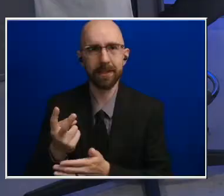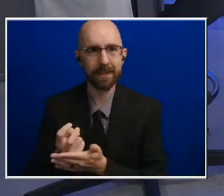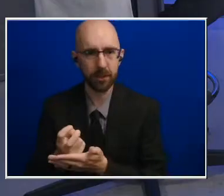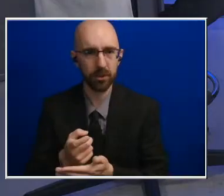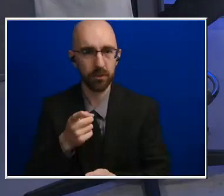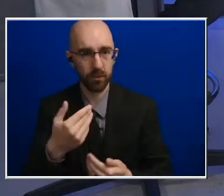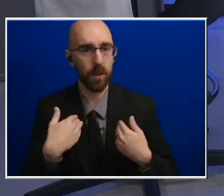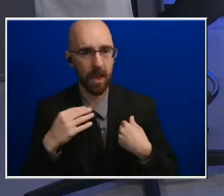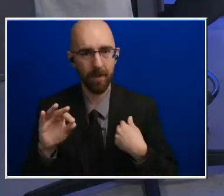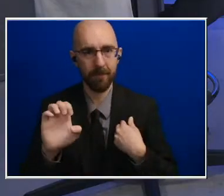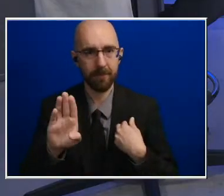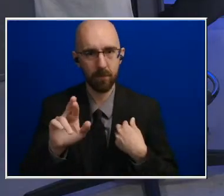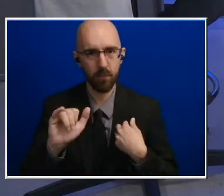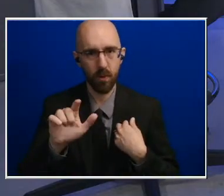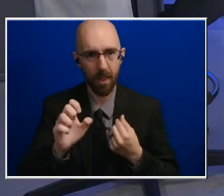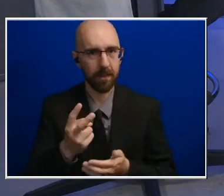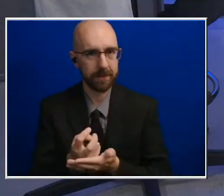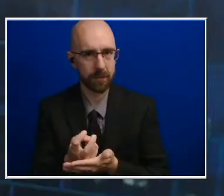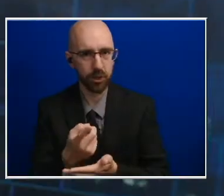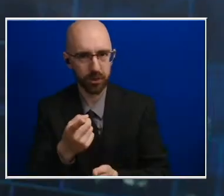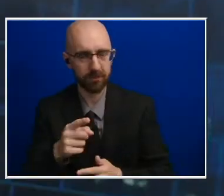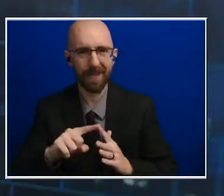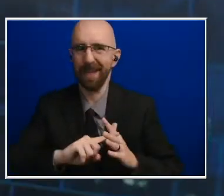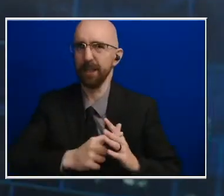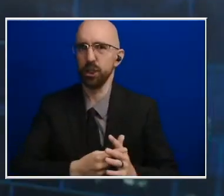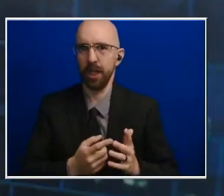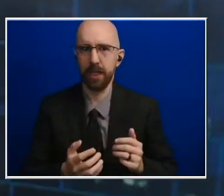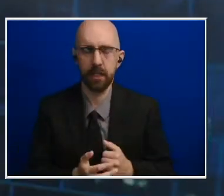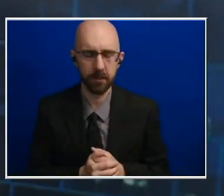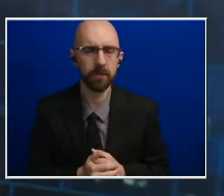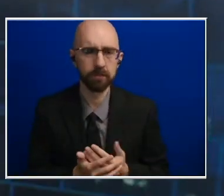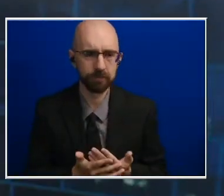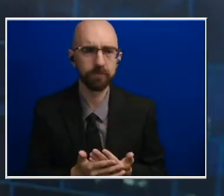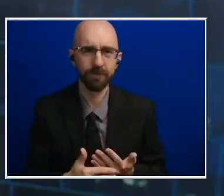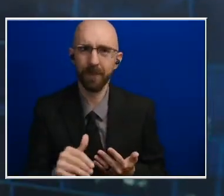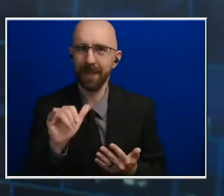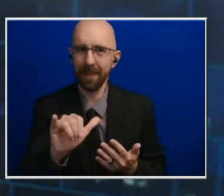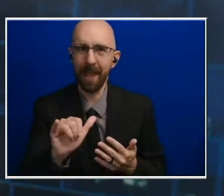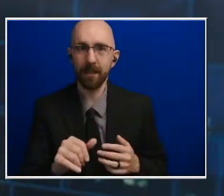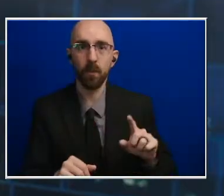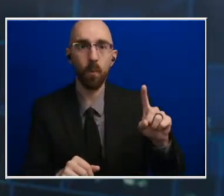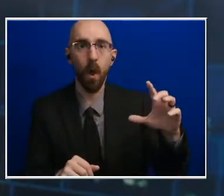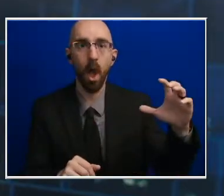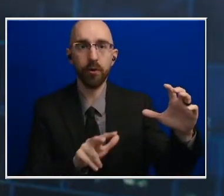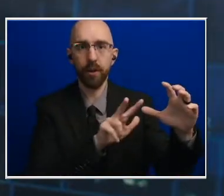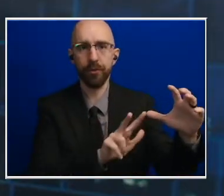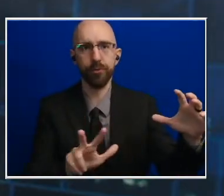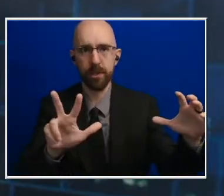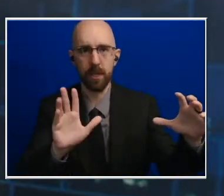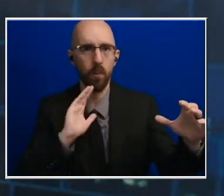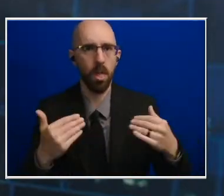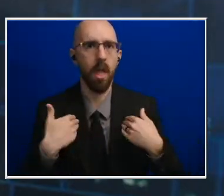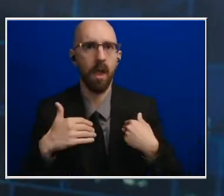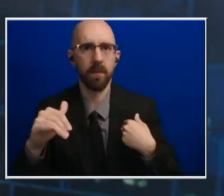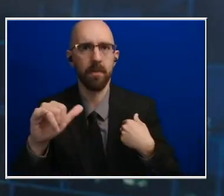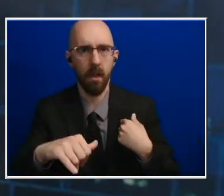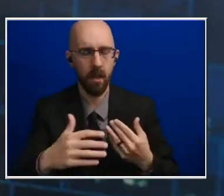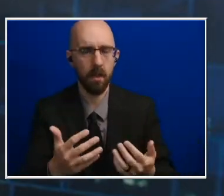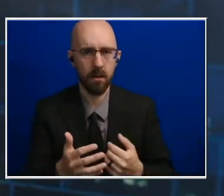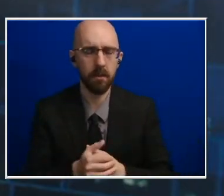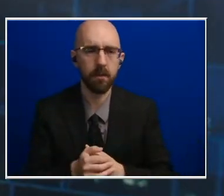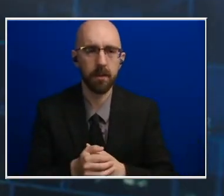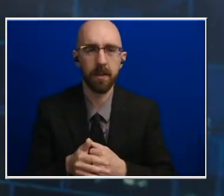seizures initially. And so that's 3 in 100, you know, that will have those. Most of